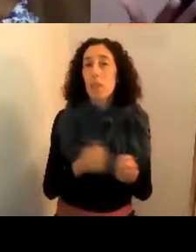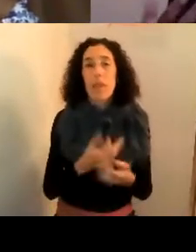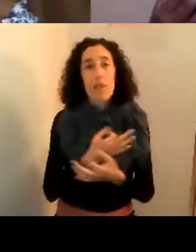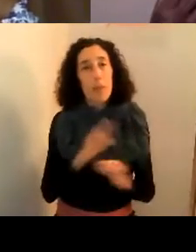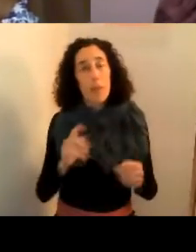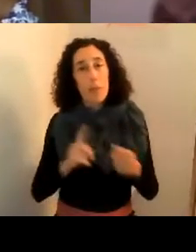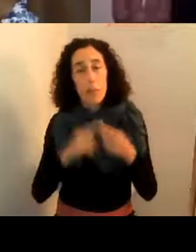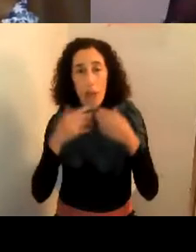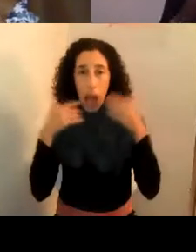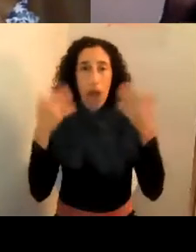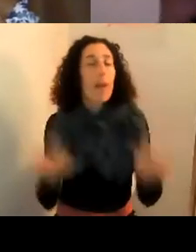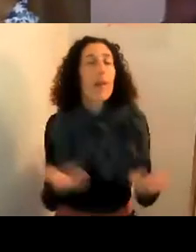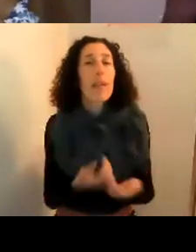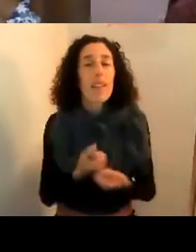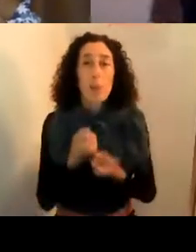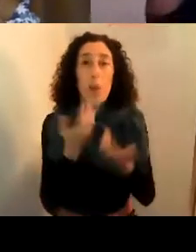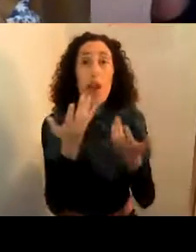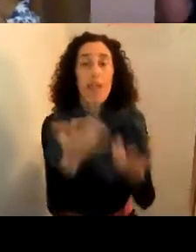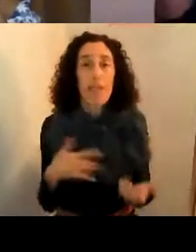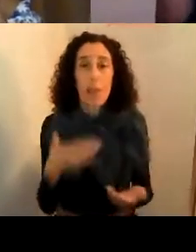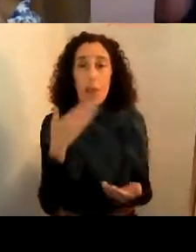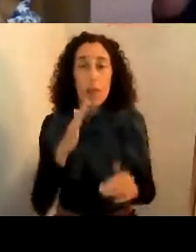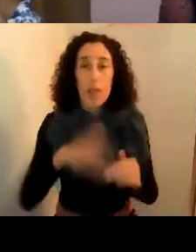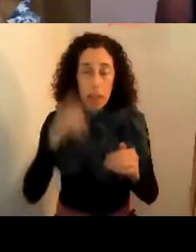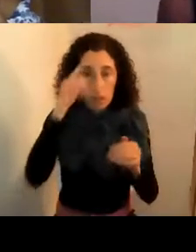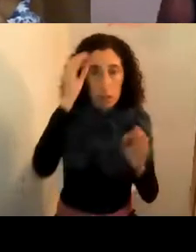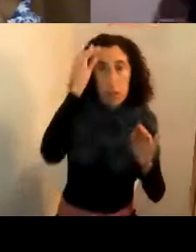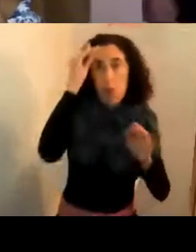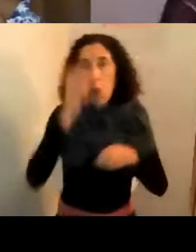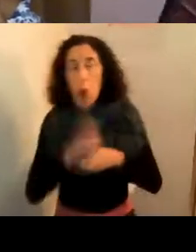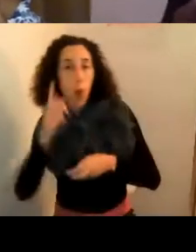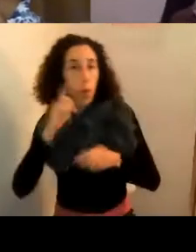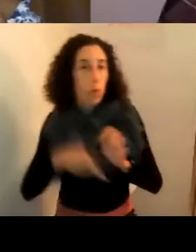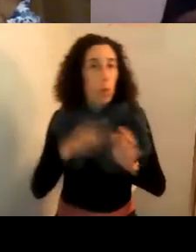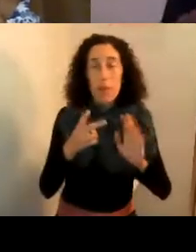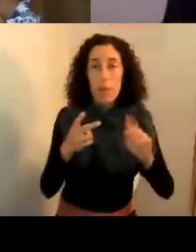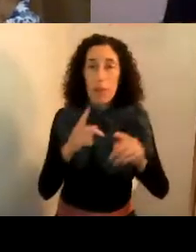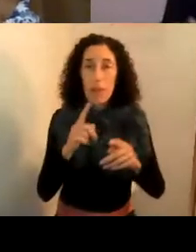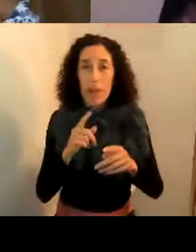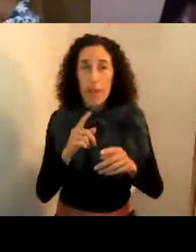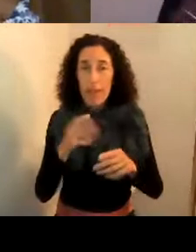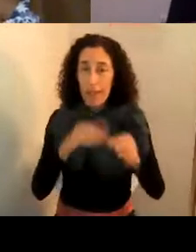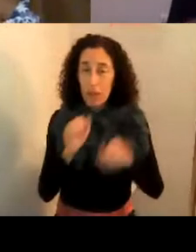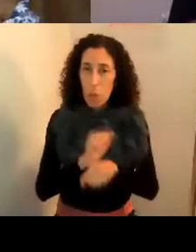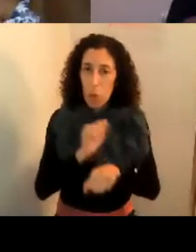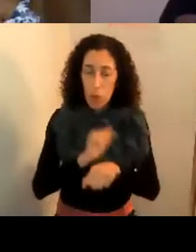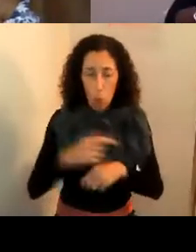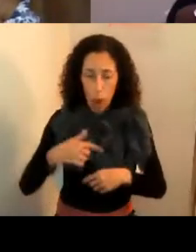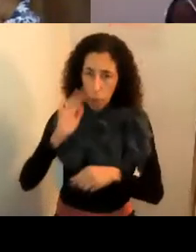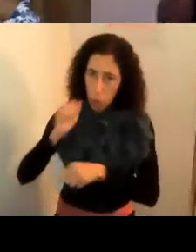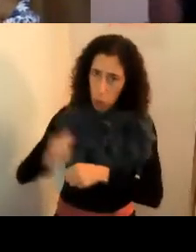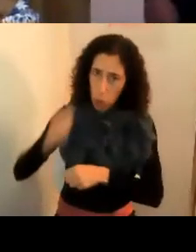expression feels good. And then it doesn't feel necessarily like work. Like, this isn't social justice work. This isn't social change work. This